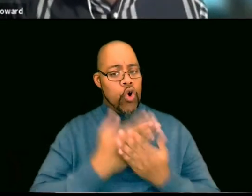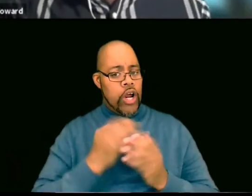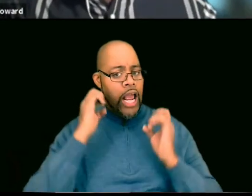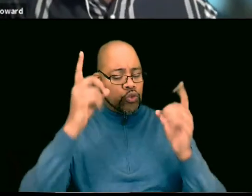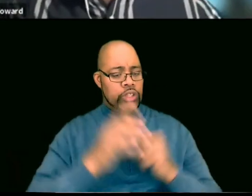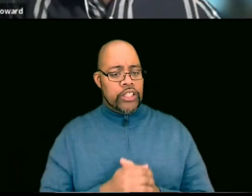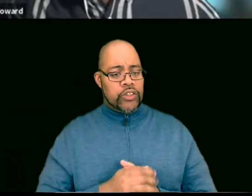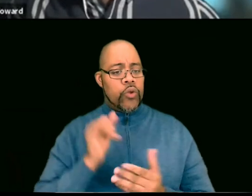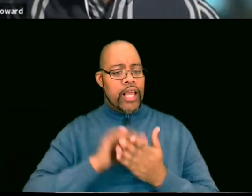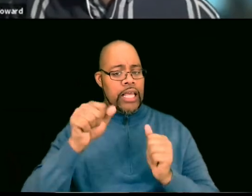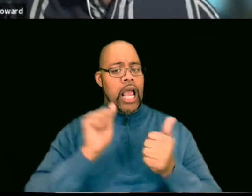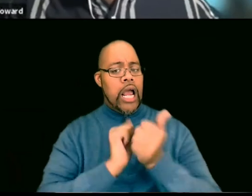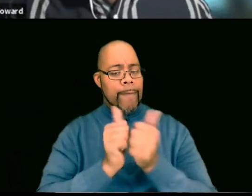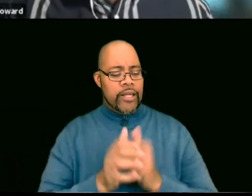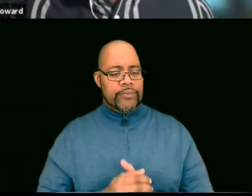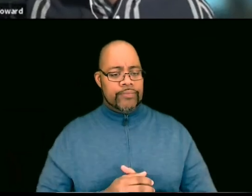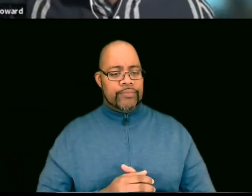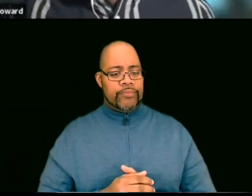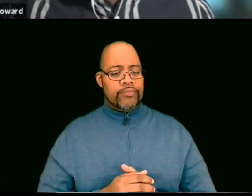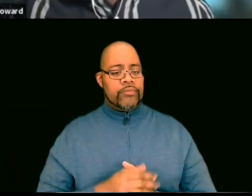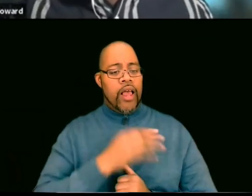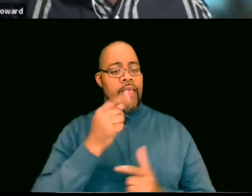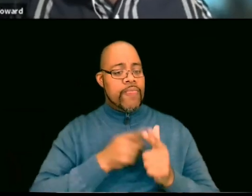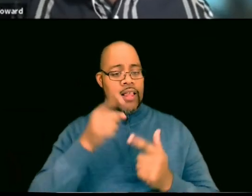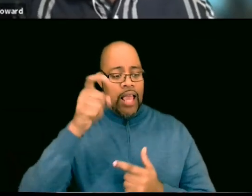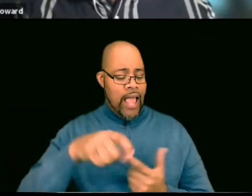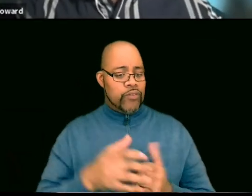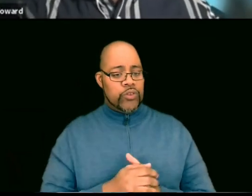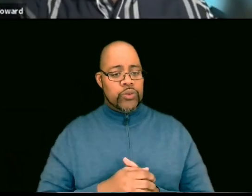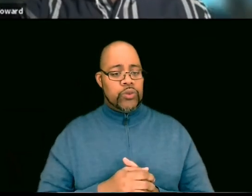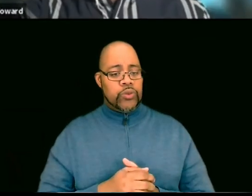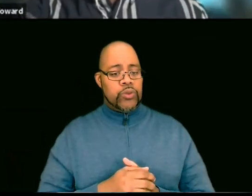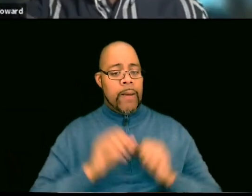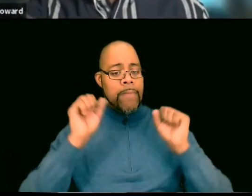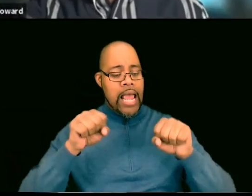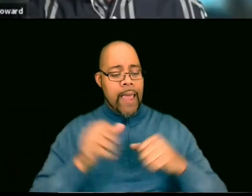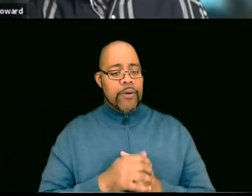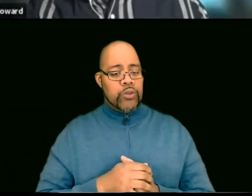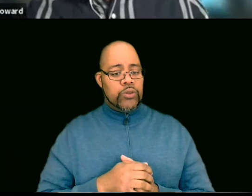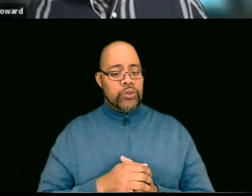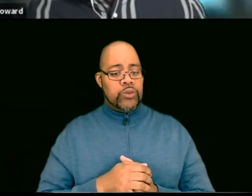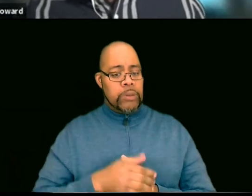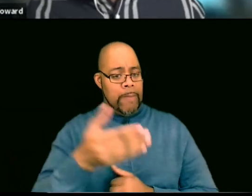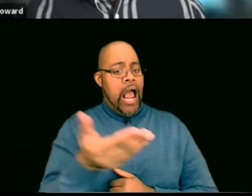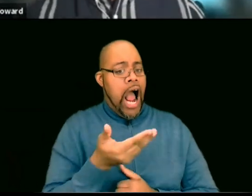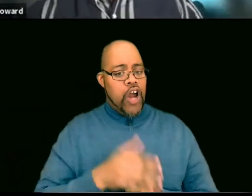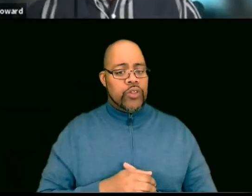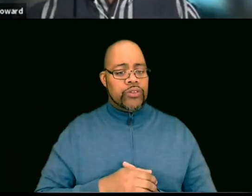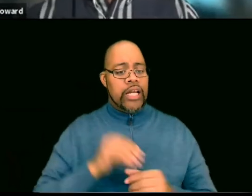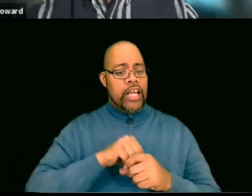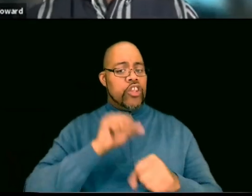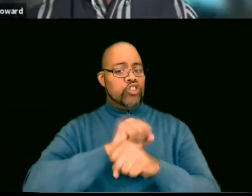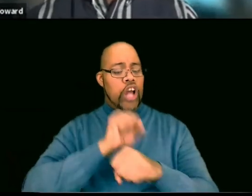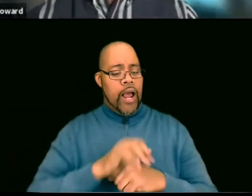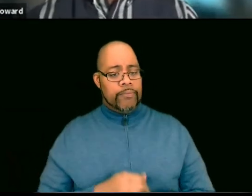a quality education so they can compete. And then they gotta be able to be hired